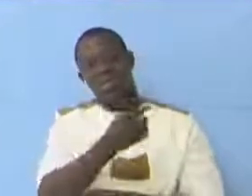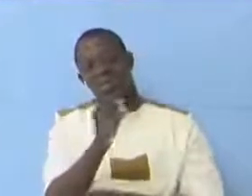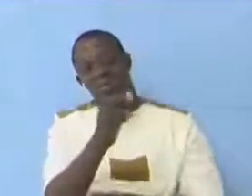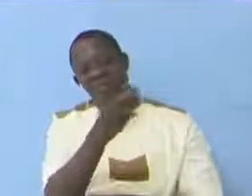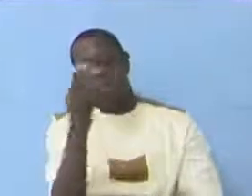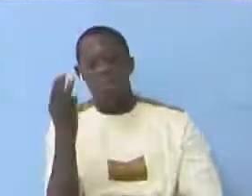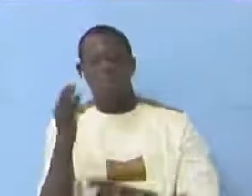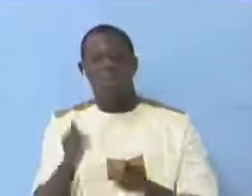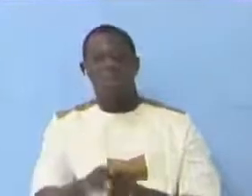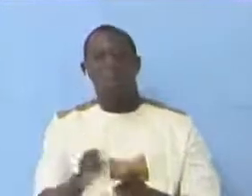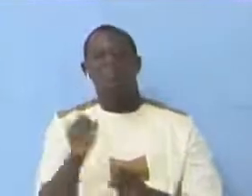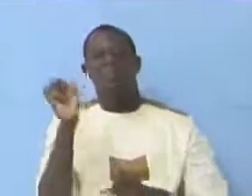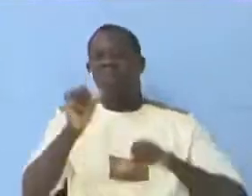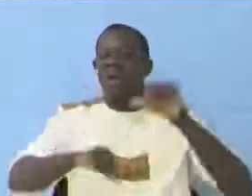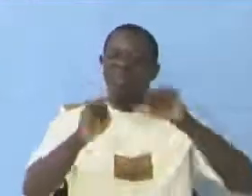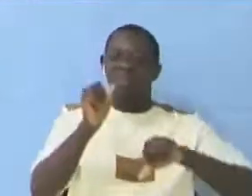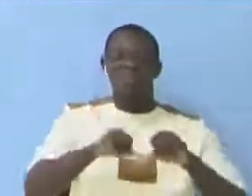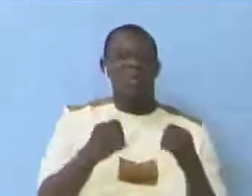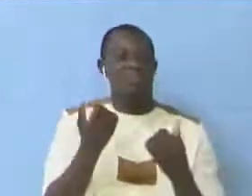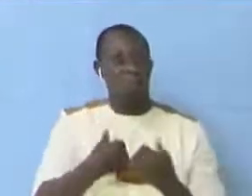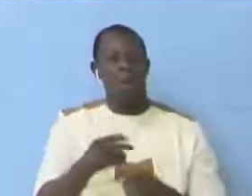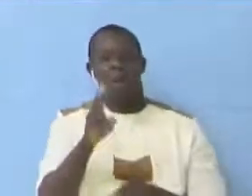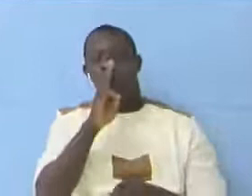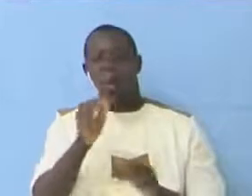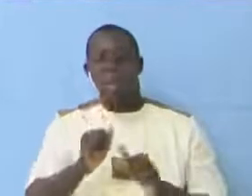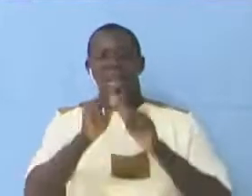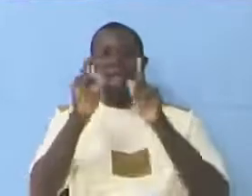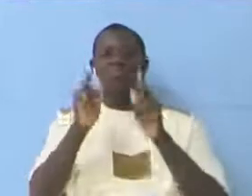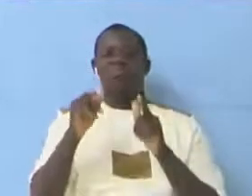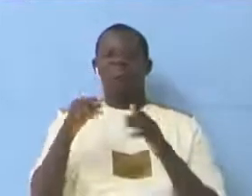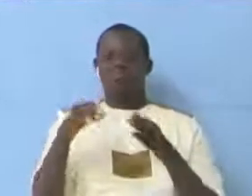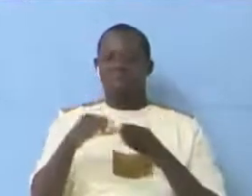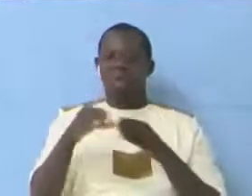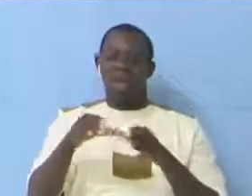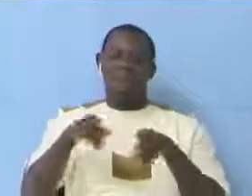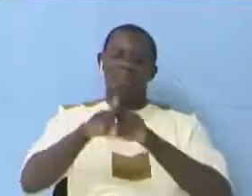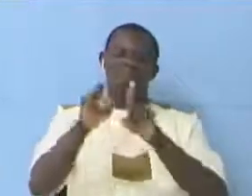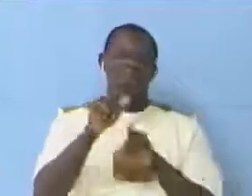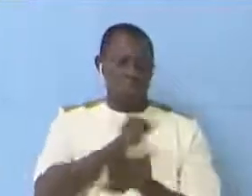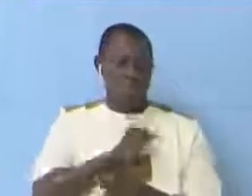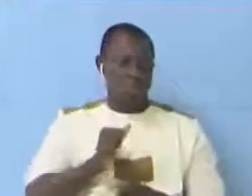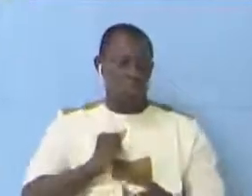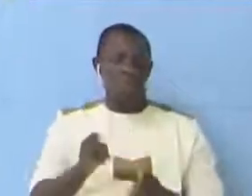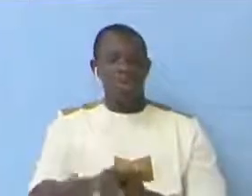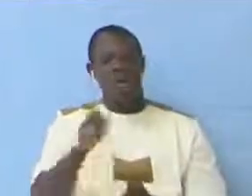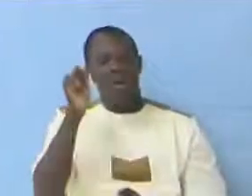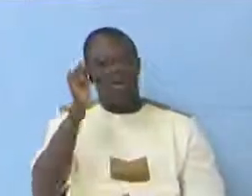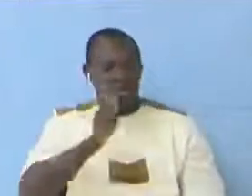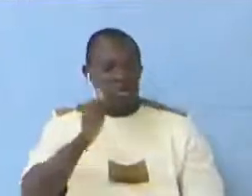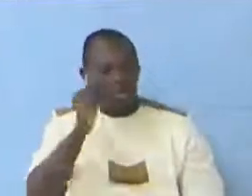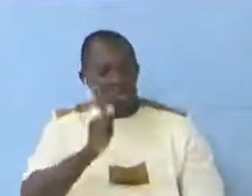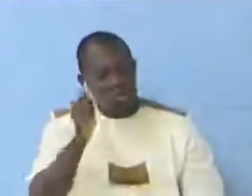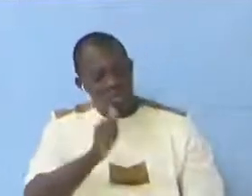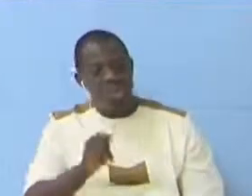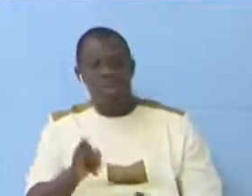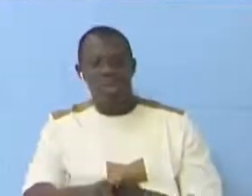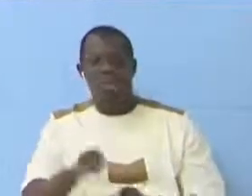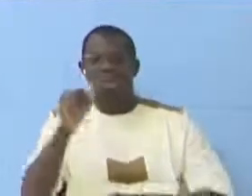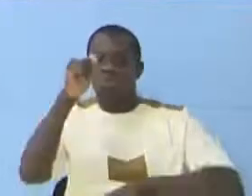people who have survived amongst us, who have been used as tools to kill and torture